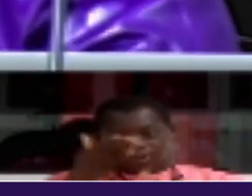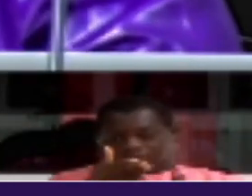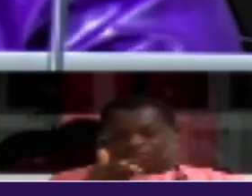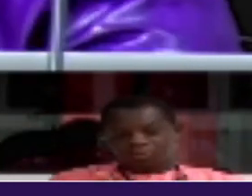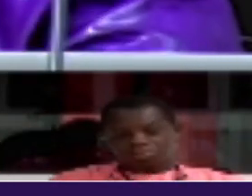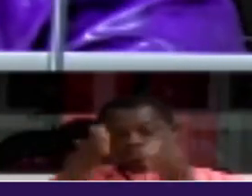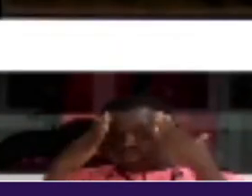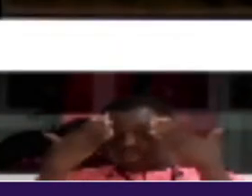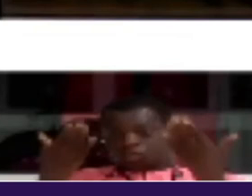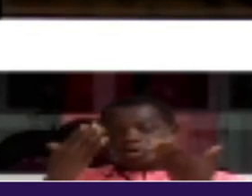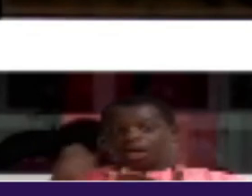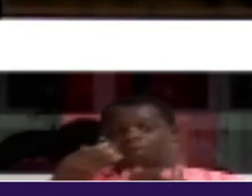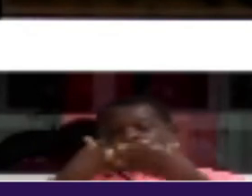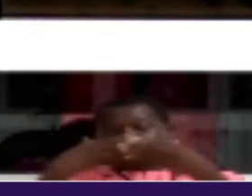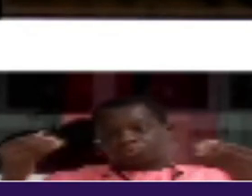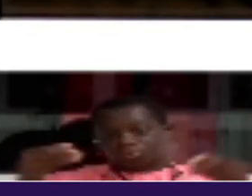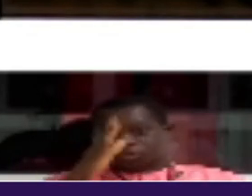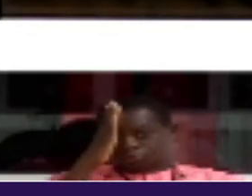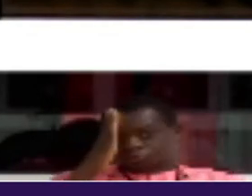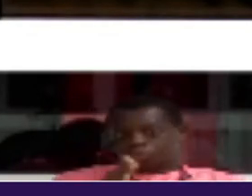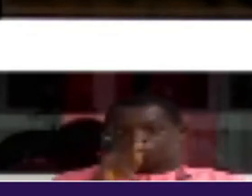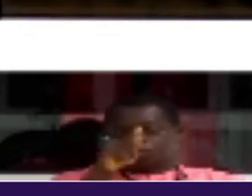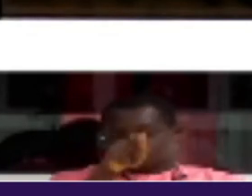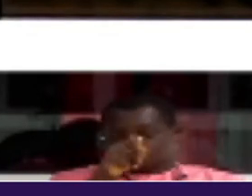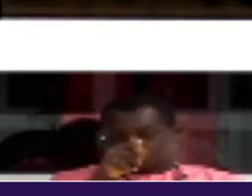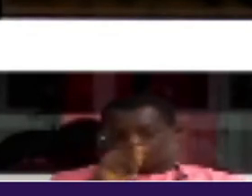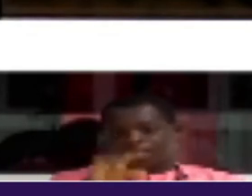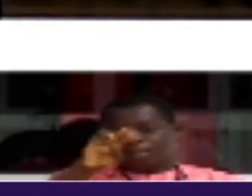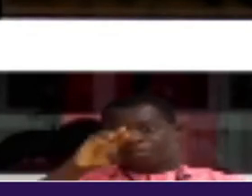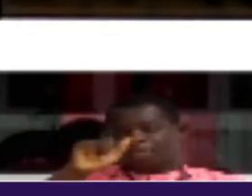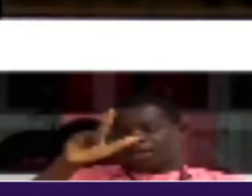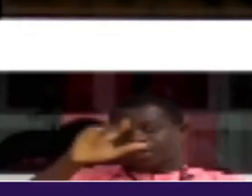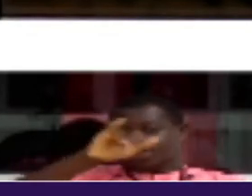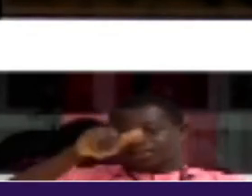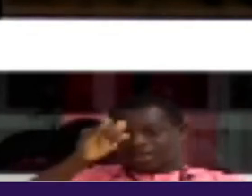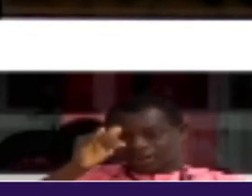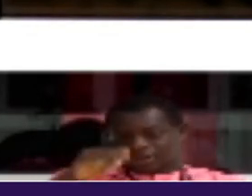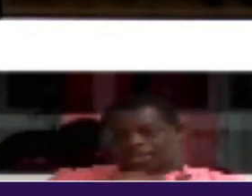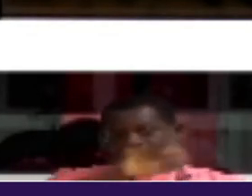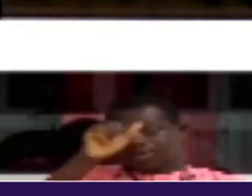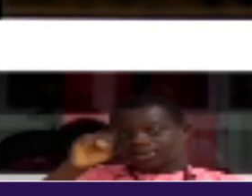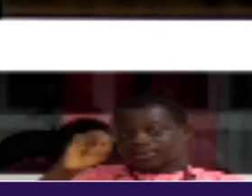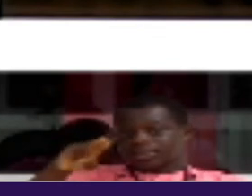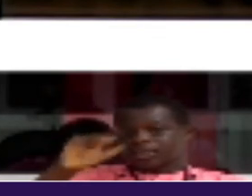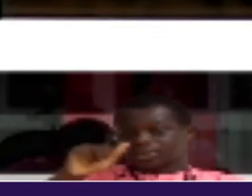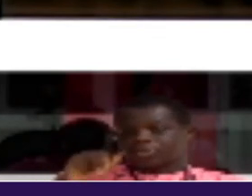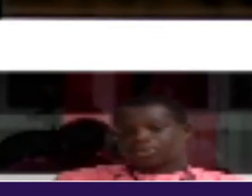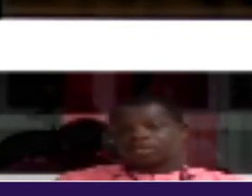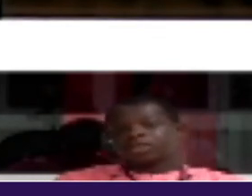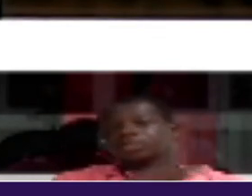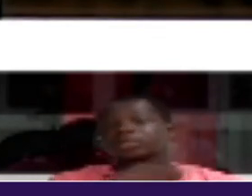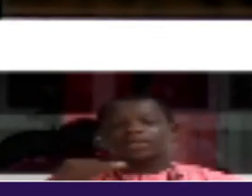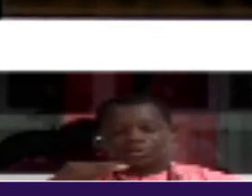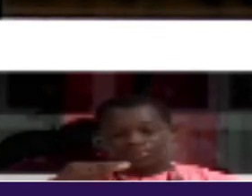how he disappeared. The truth is, you, Malik Jatta, Sana Manjang, and Tumbul Tamba